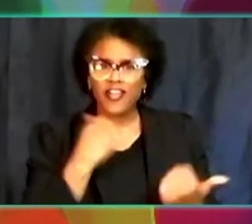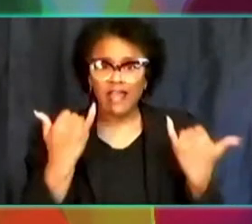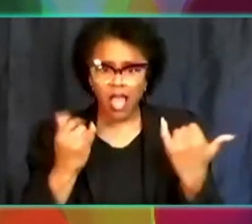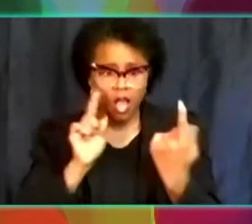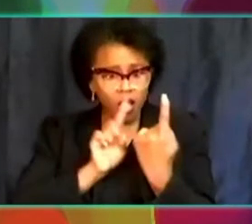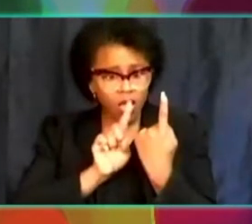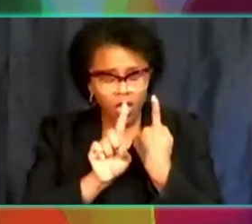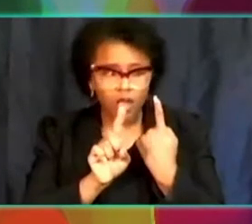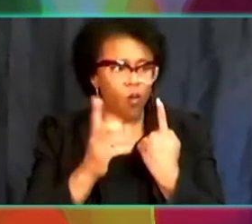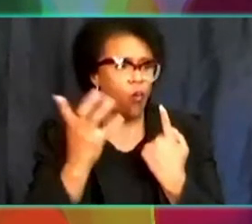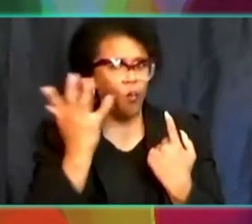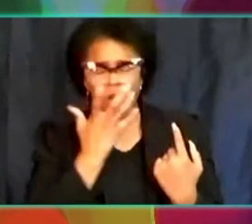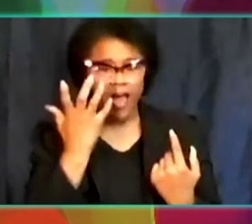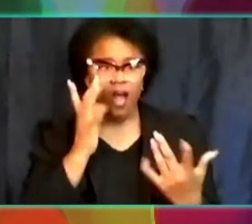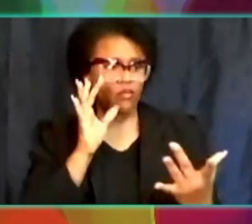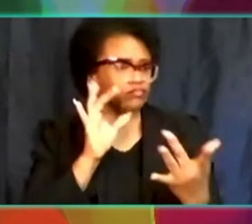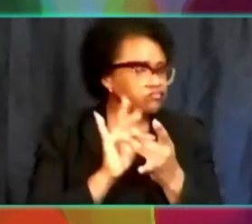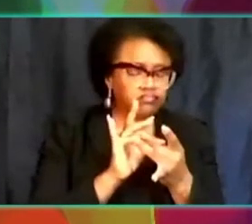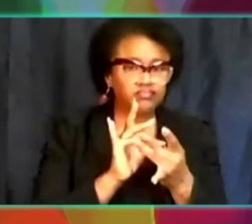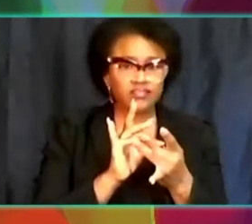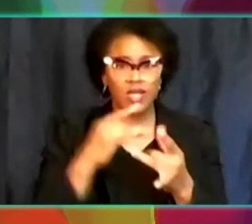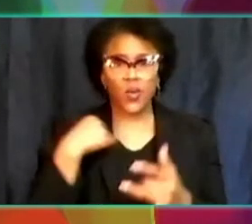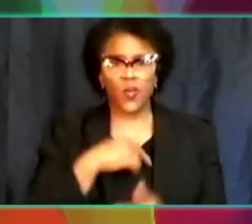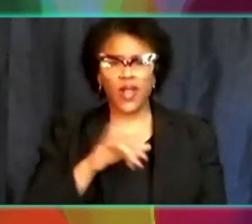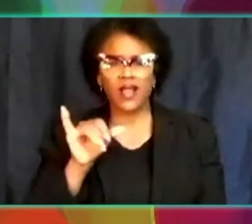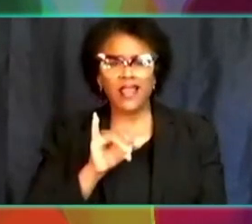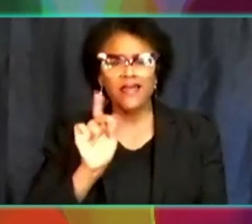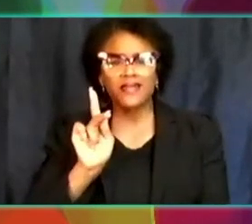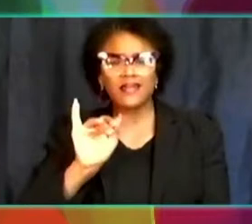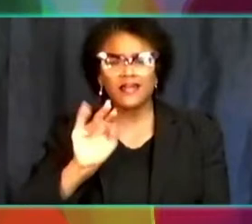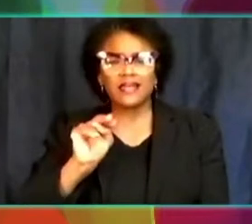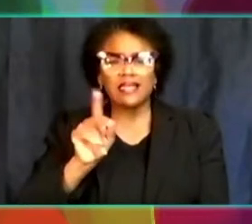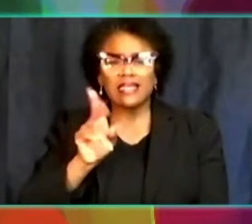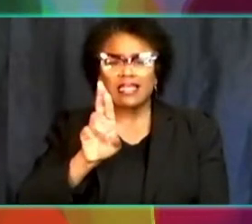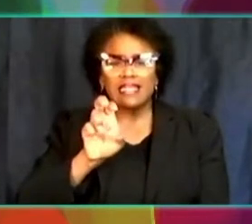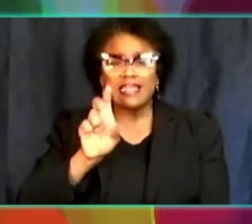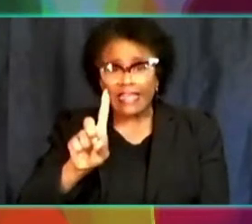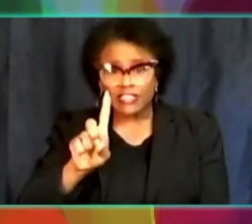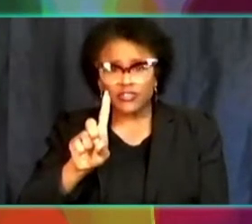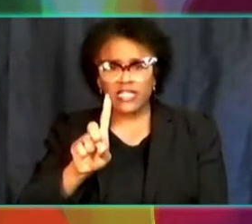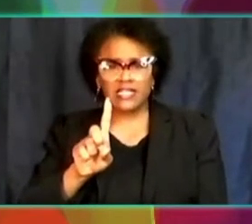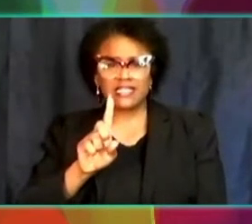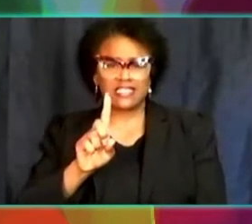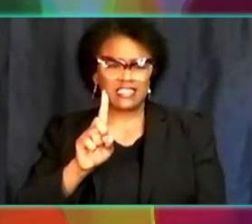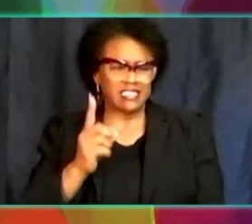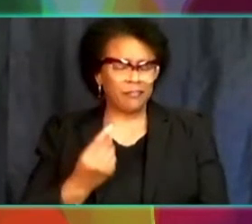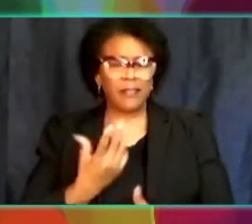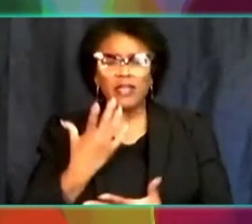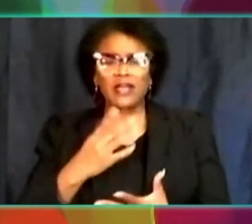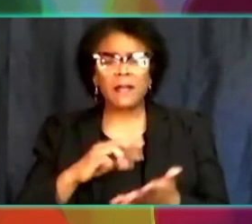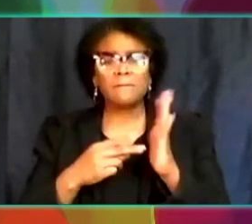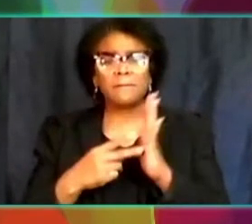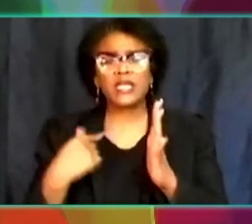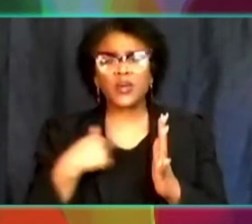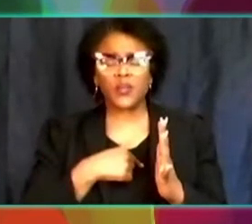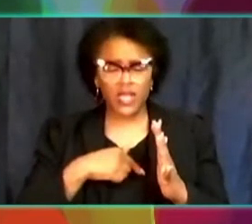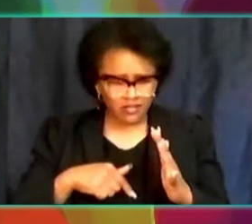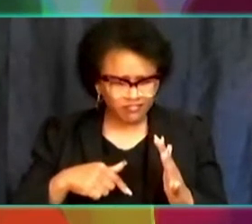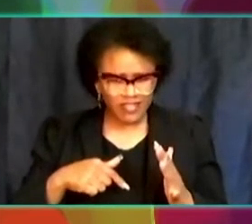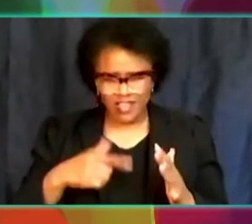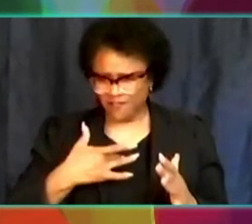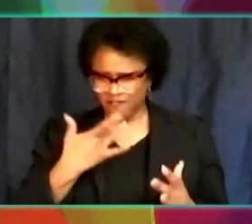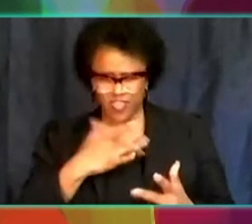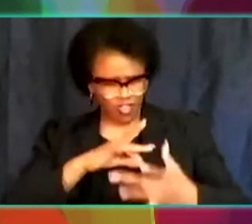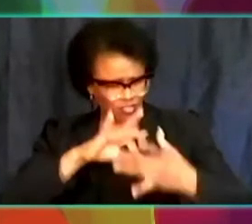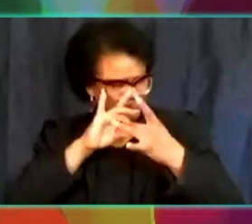kindred spirits, a lot of us. We'll just like let Mark go back and do his thing, Earl go, and then Emily go back and do her thing. And then just